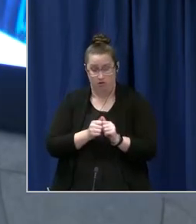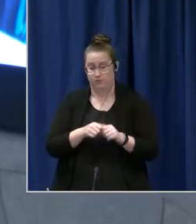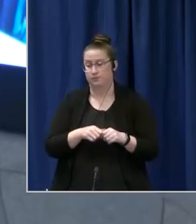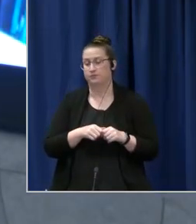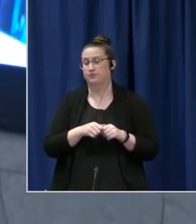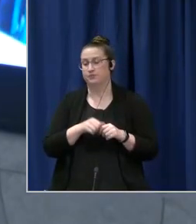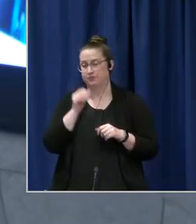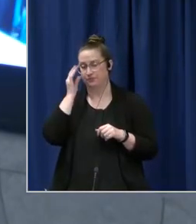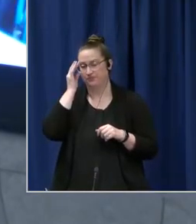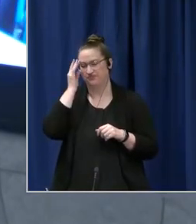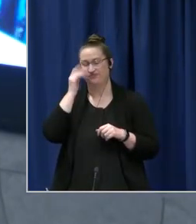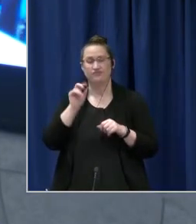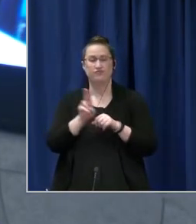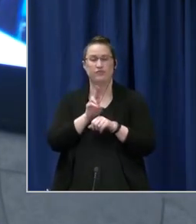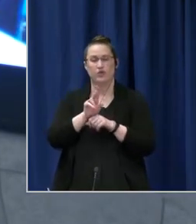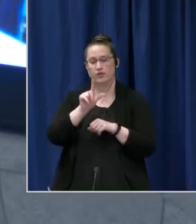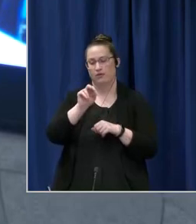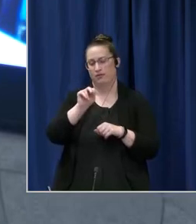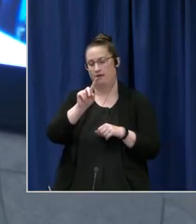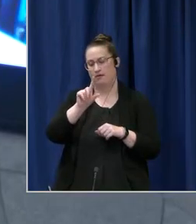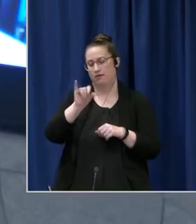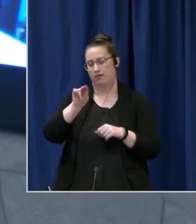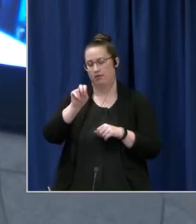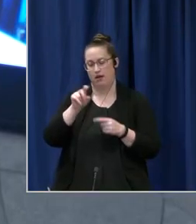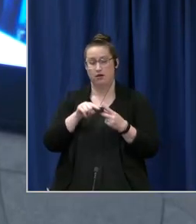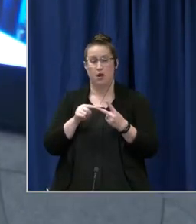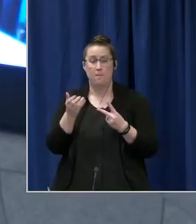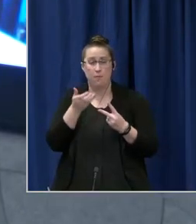988 call, you can use landline or mobile phone,